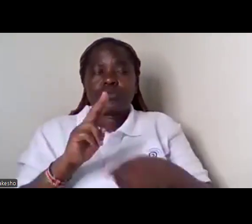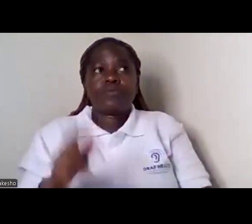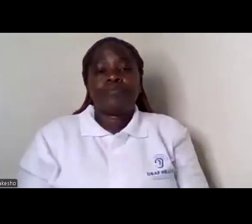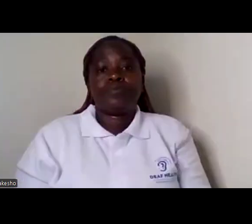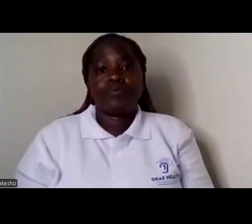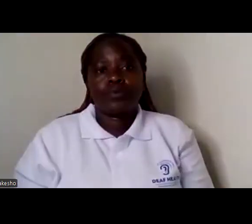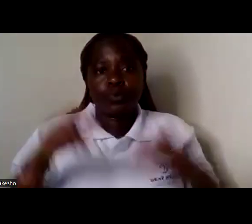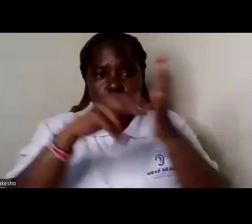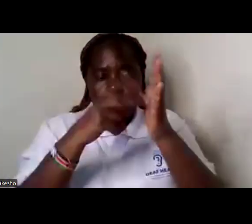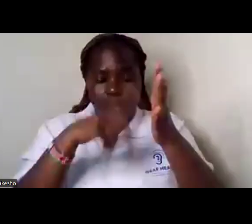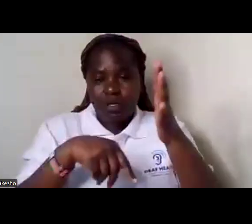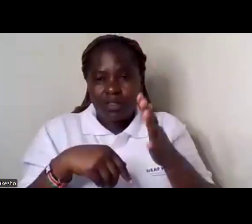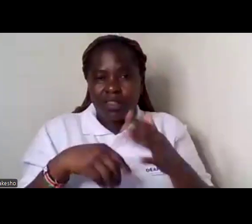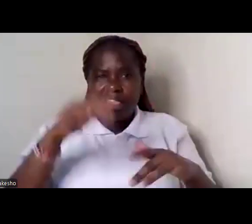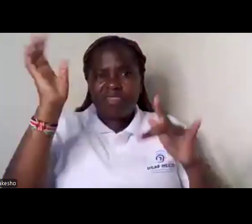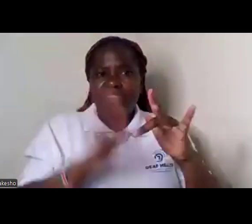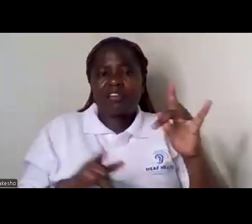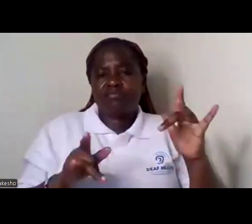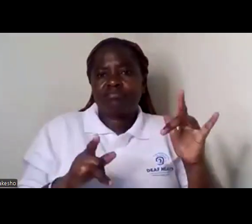So instead of